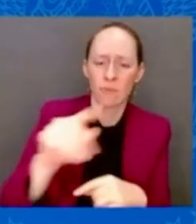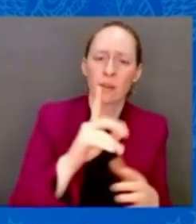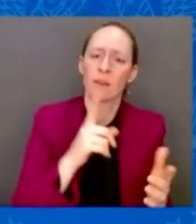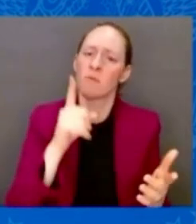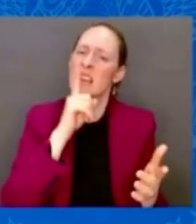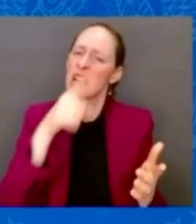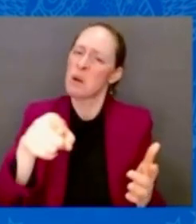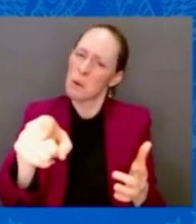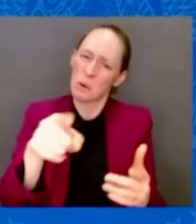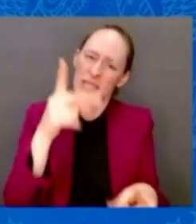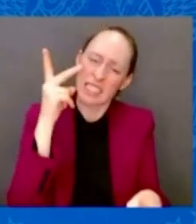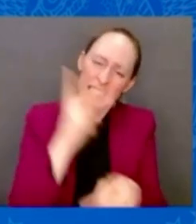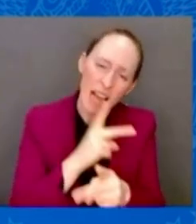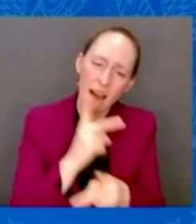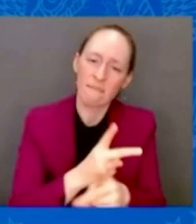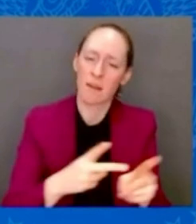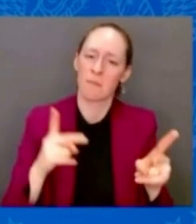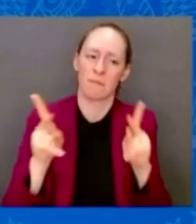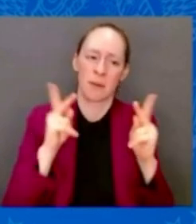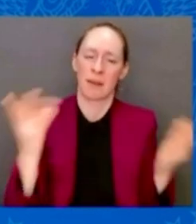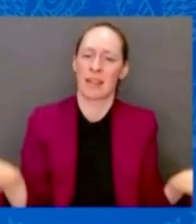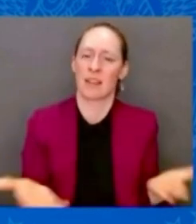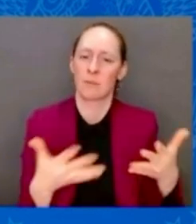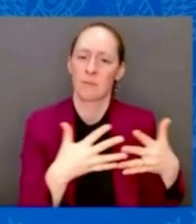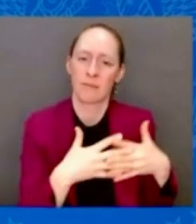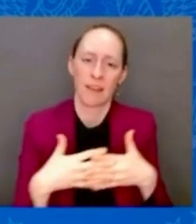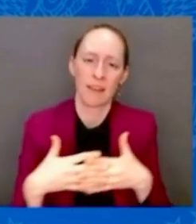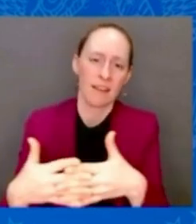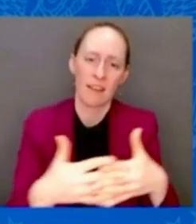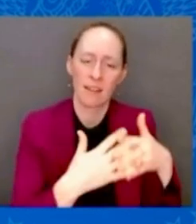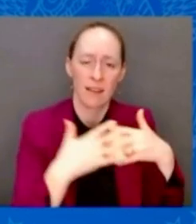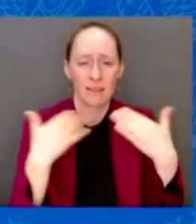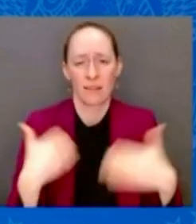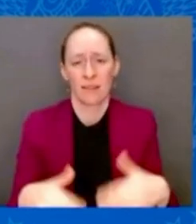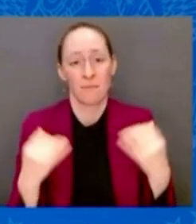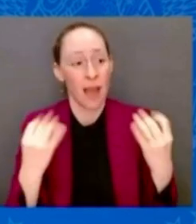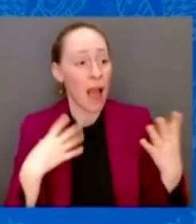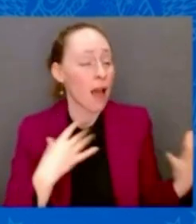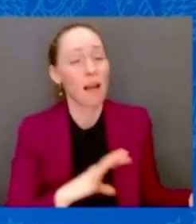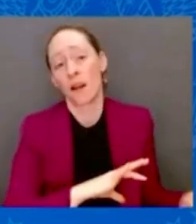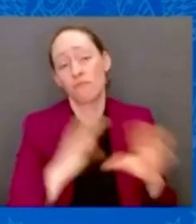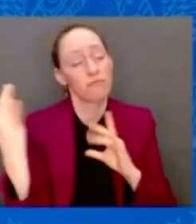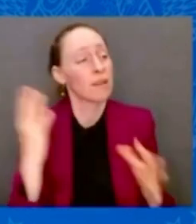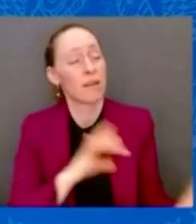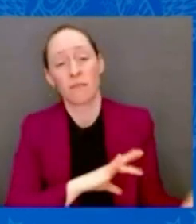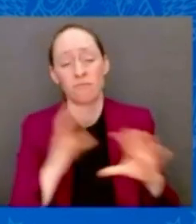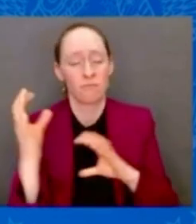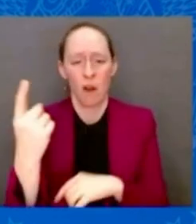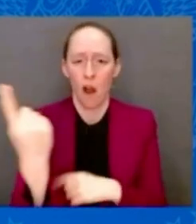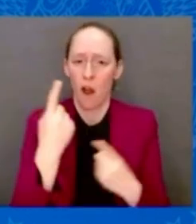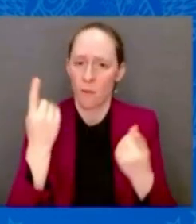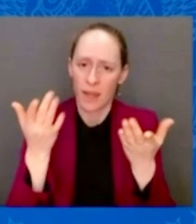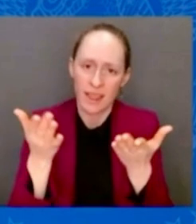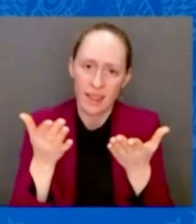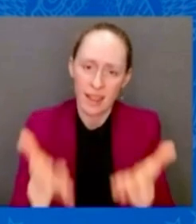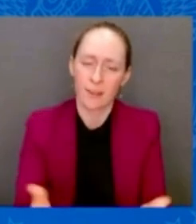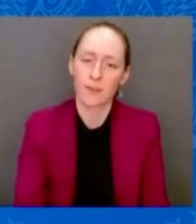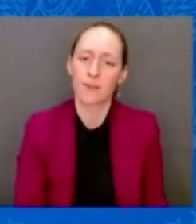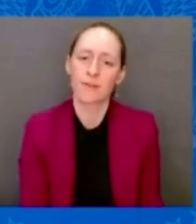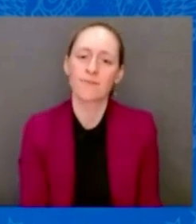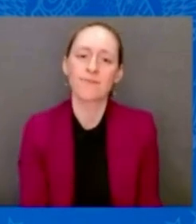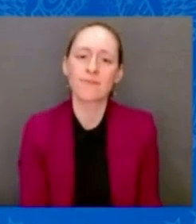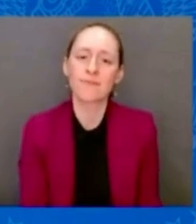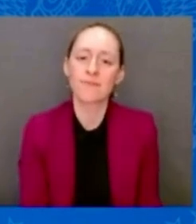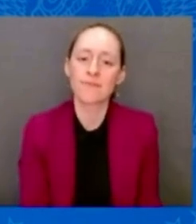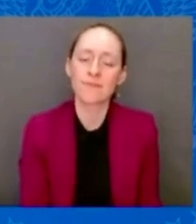the last year with all these disasters, the very firefighters who were helping out, their homes were burning while they were helping. Their homes